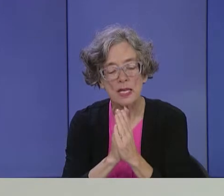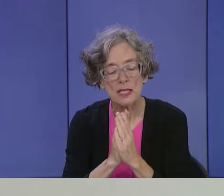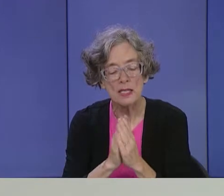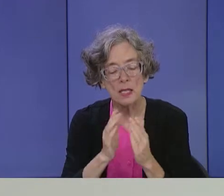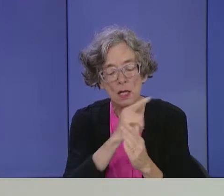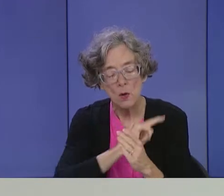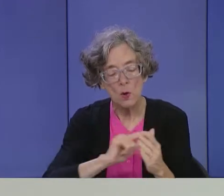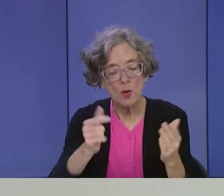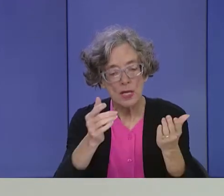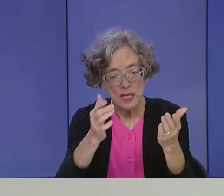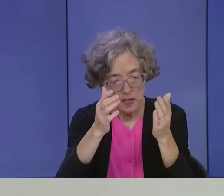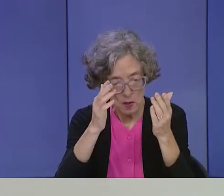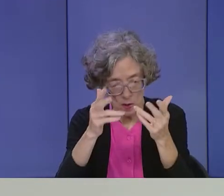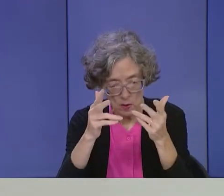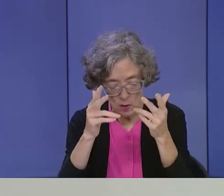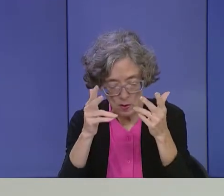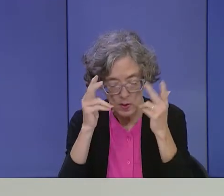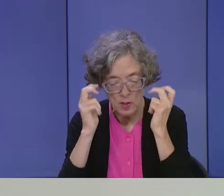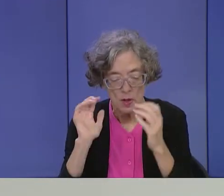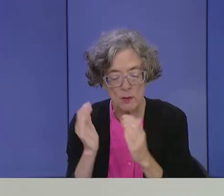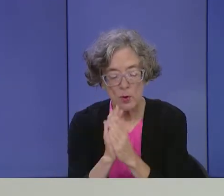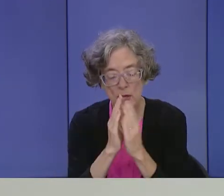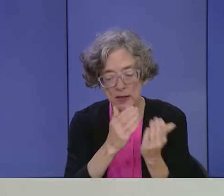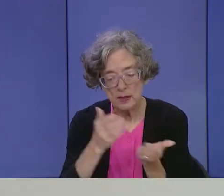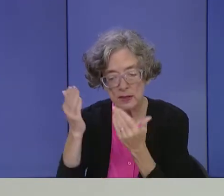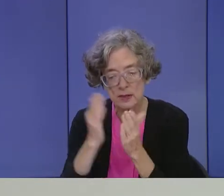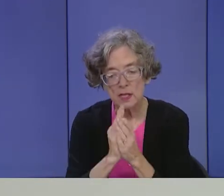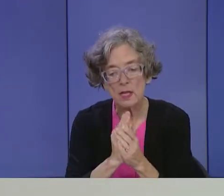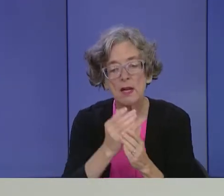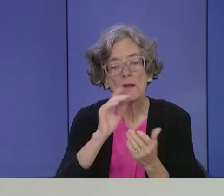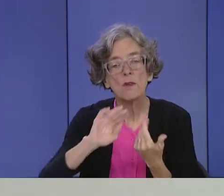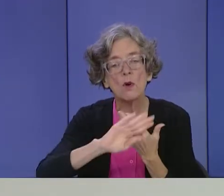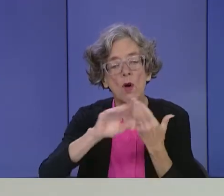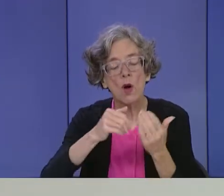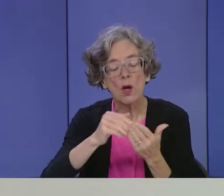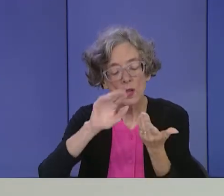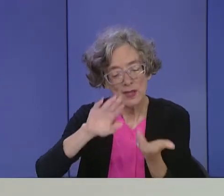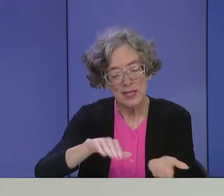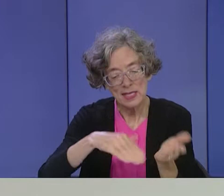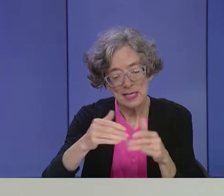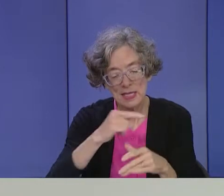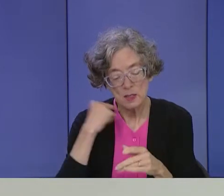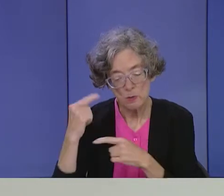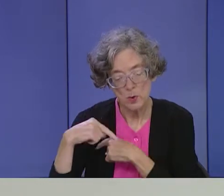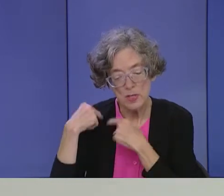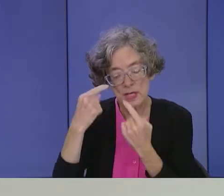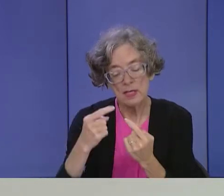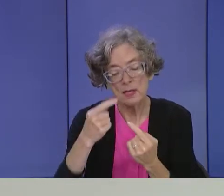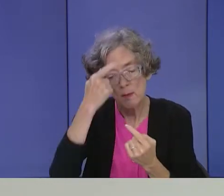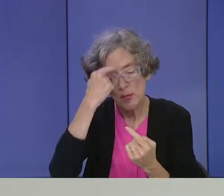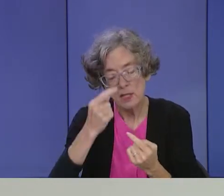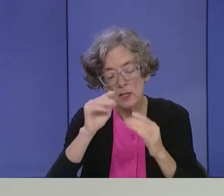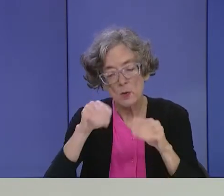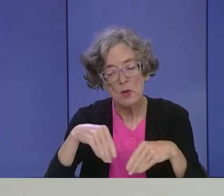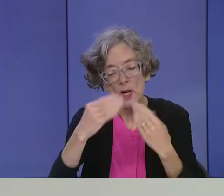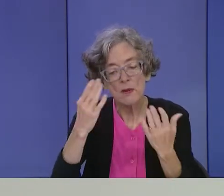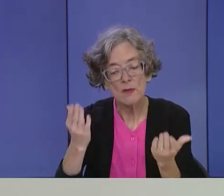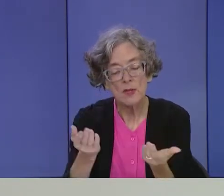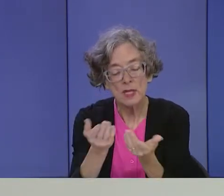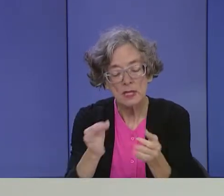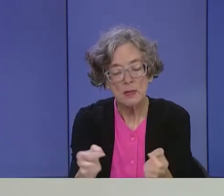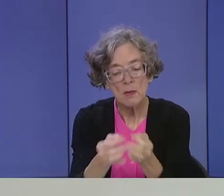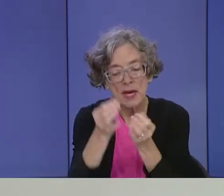Lord. Lord, hear our prayer. For the deceased priest of the Diocese of Rockford, for whom this Mass is